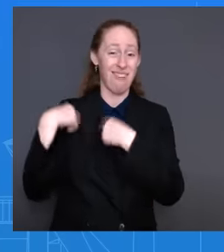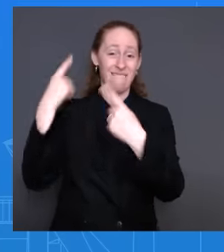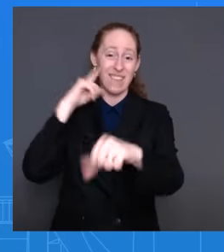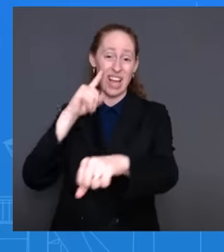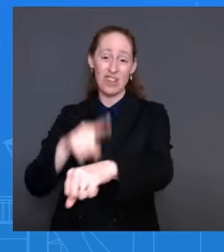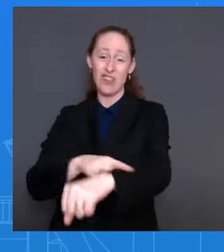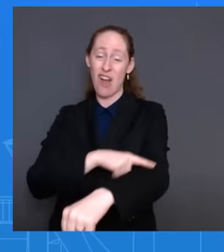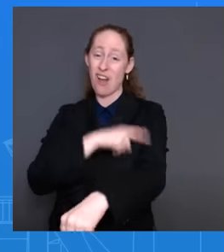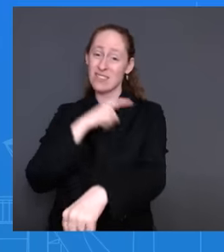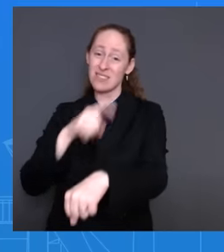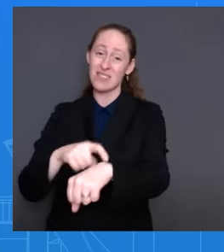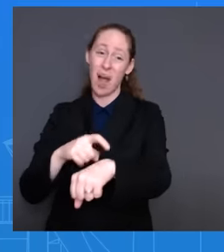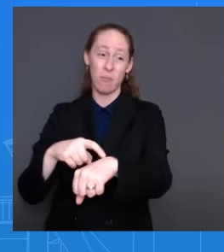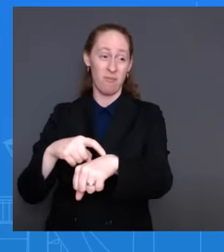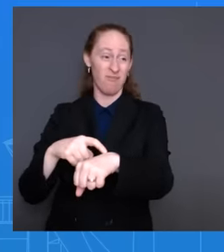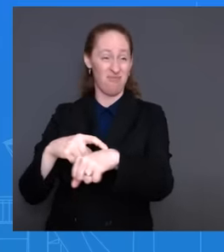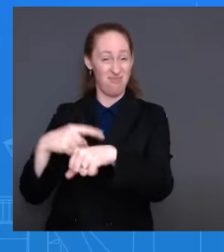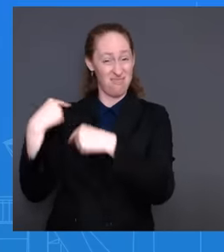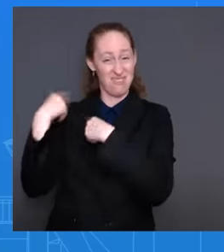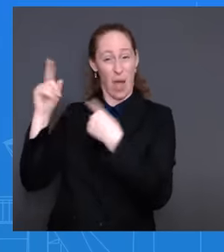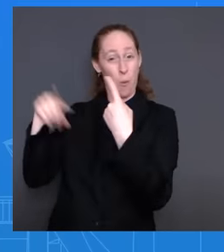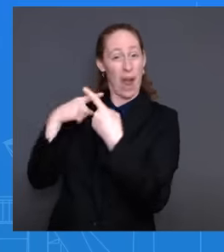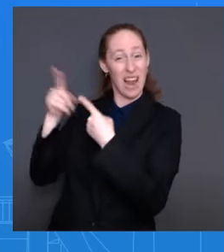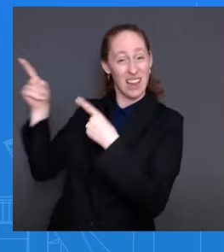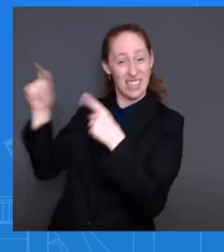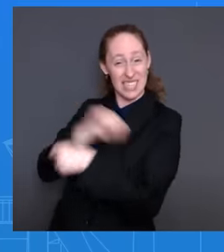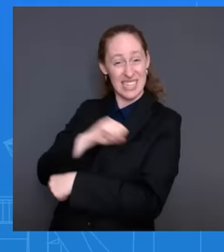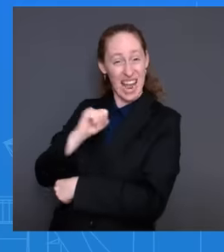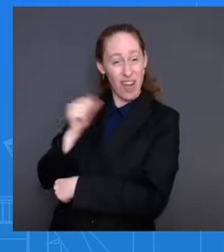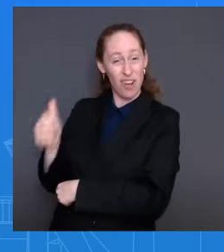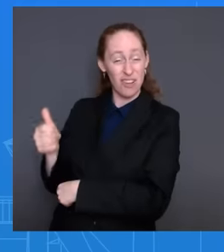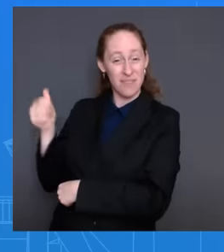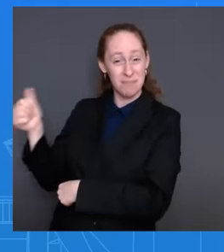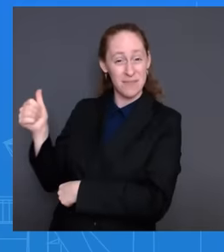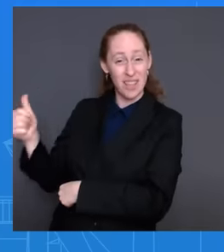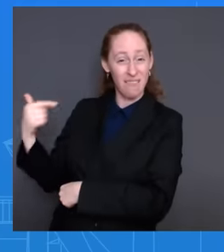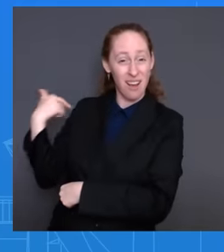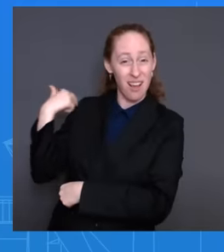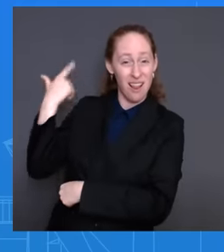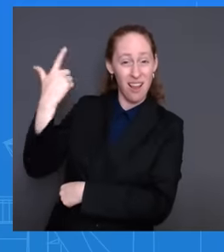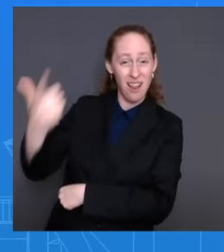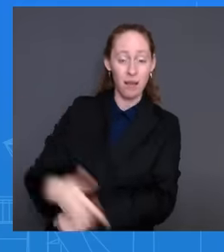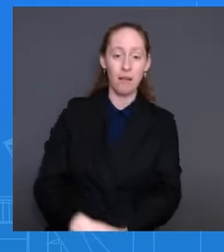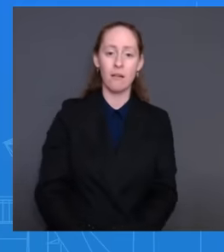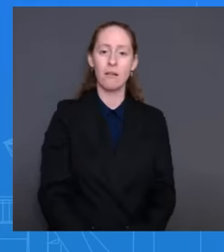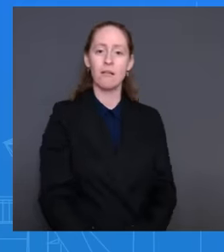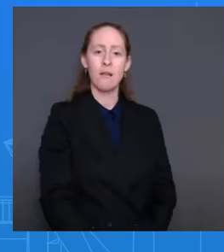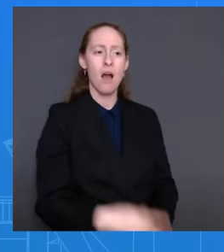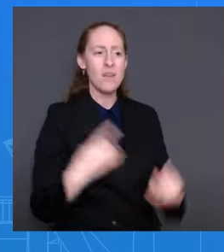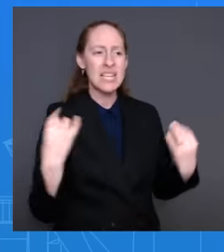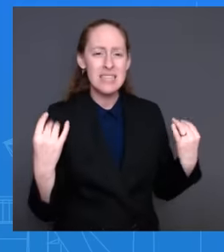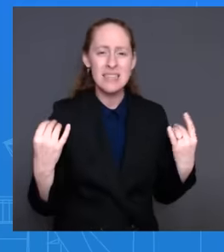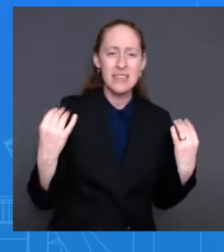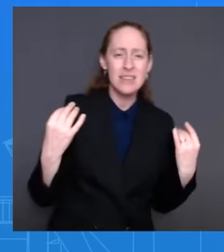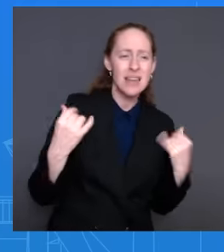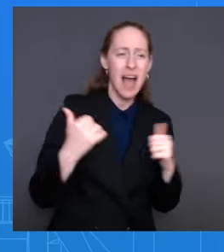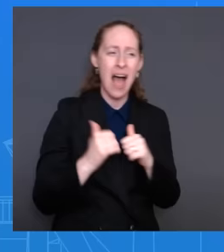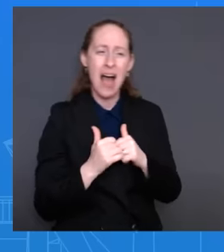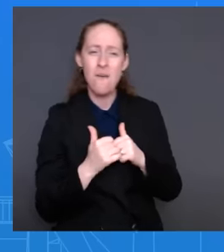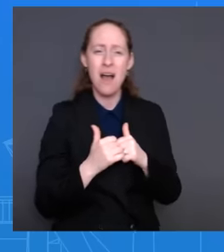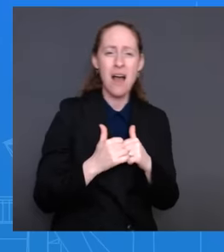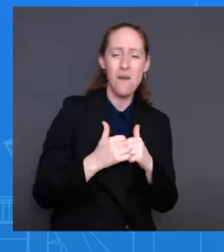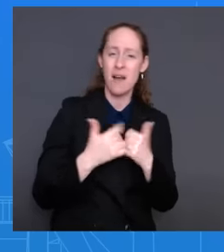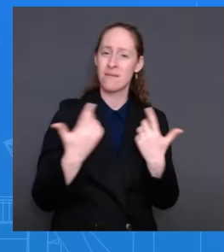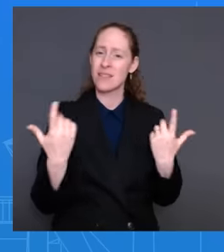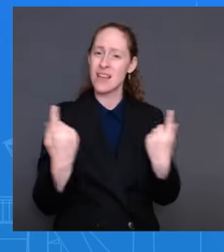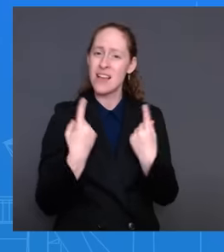action as a president to make sure he can do everything that he can to address gun violence, and